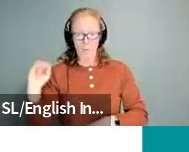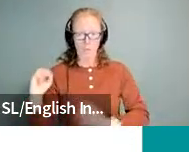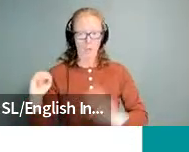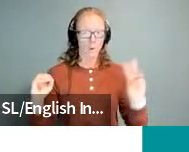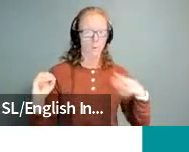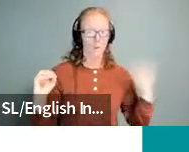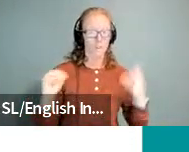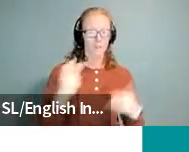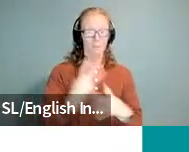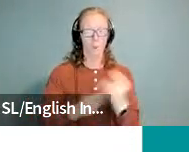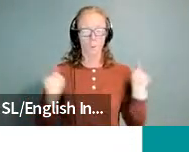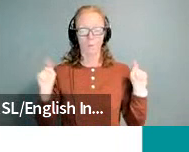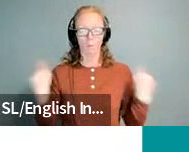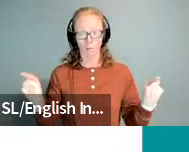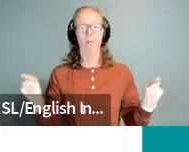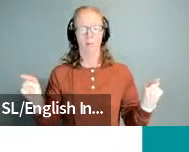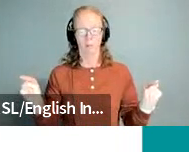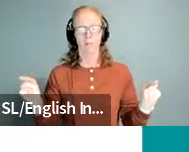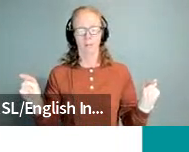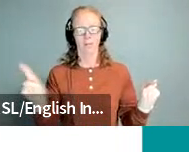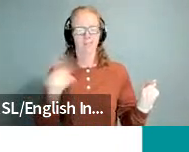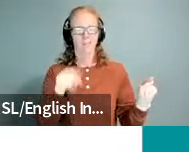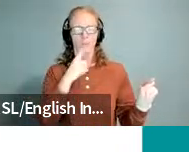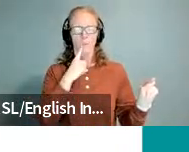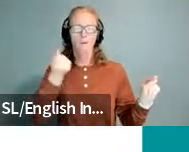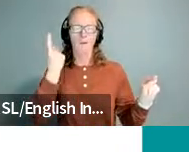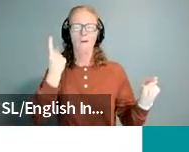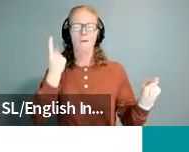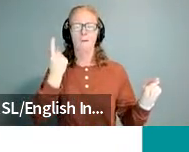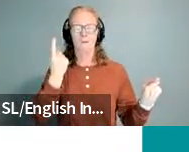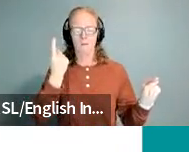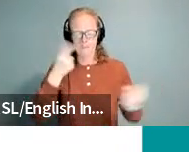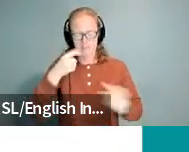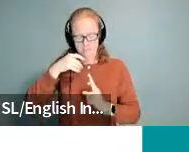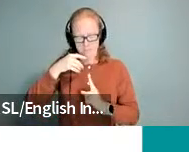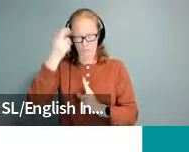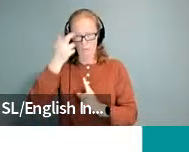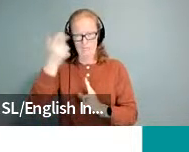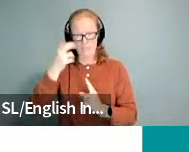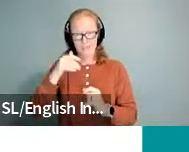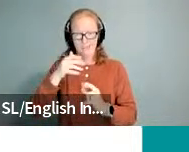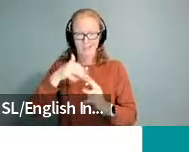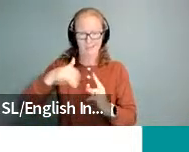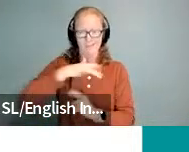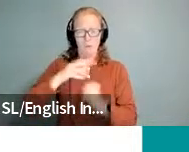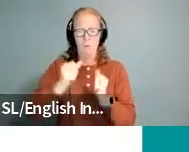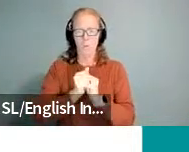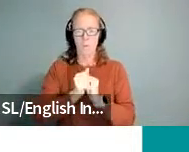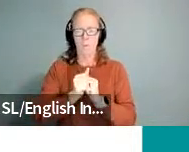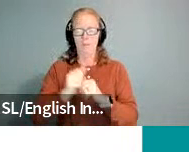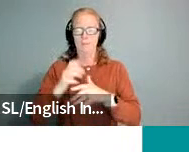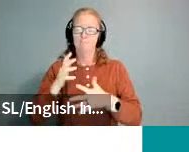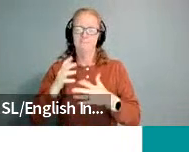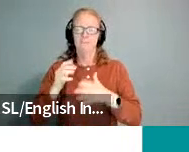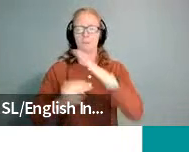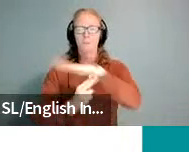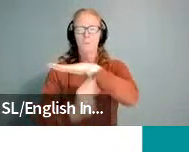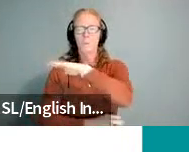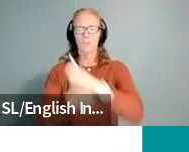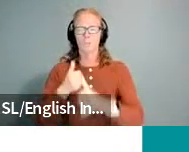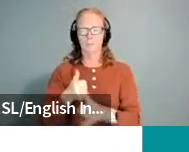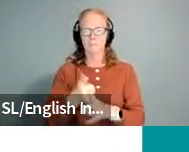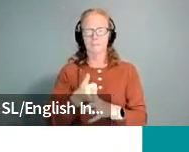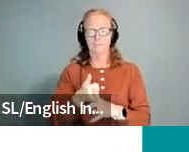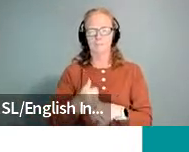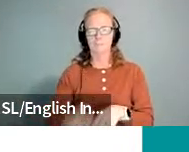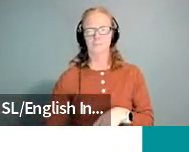Washington, that they can understand the context of this bridge. So we